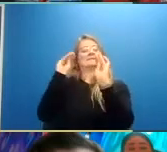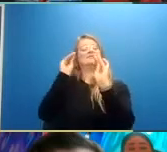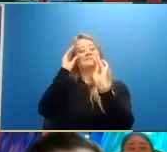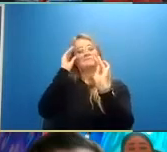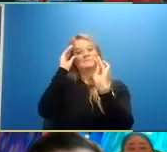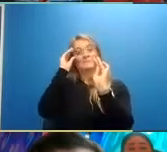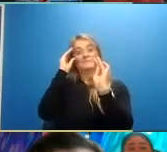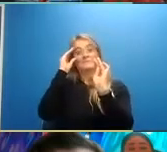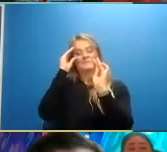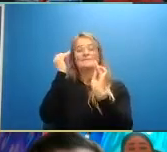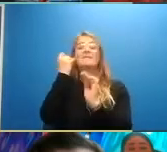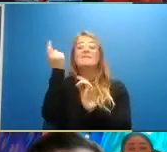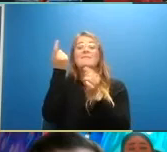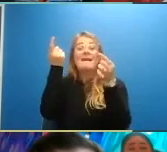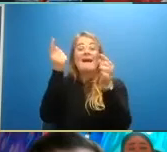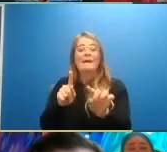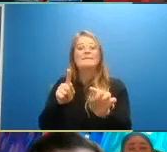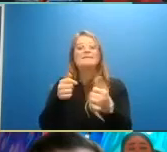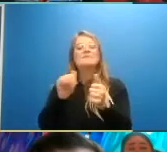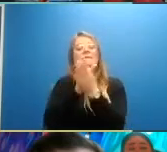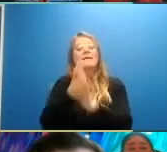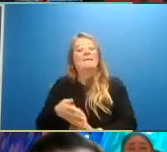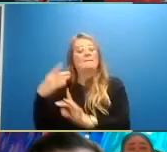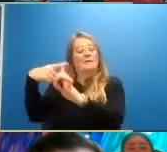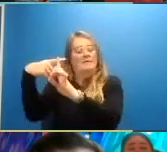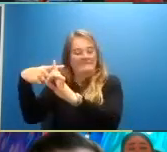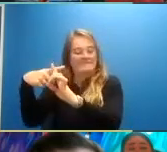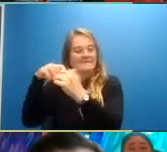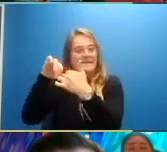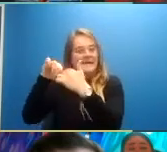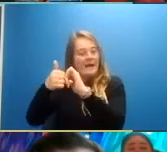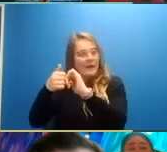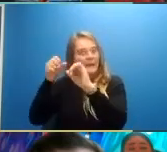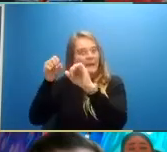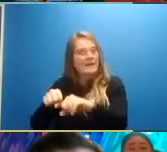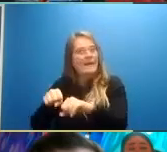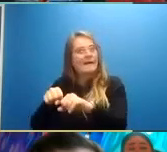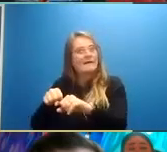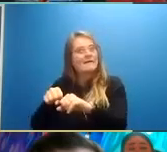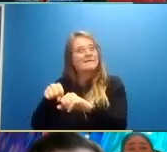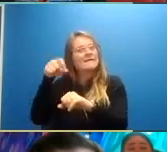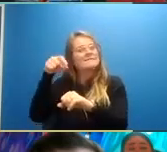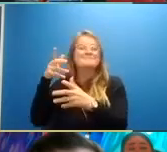When something happens, I turn it into a positive, and what can I do to enhance this